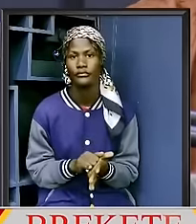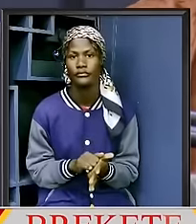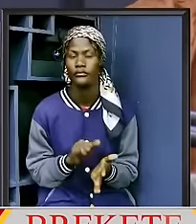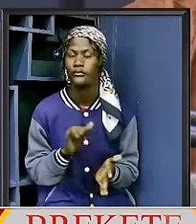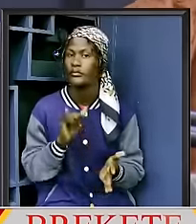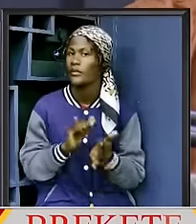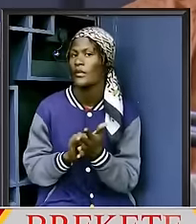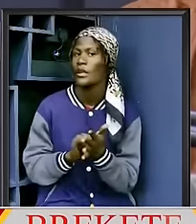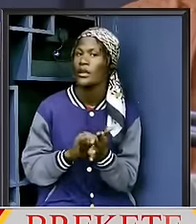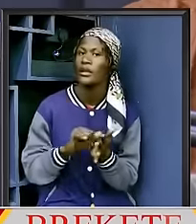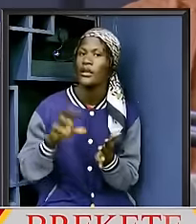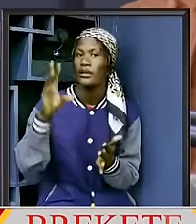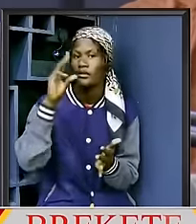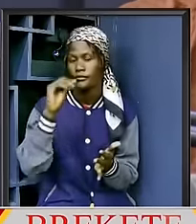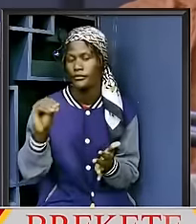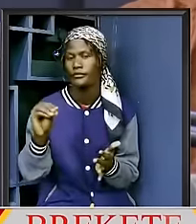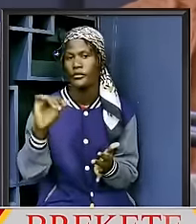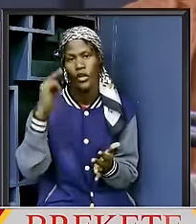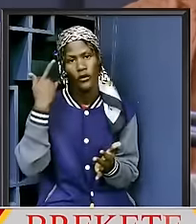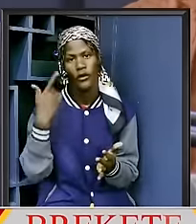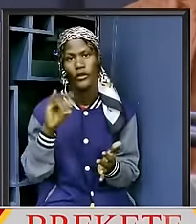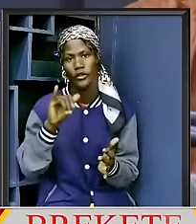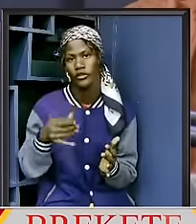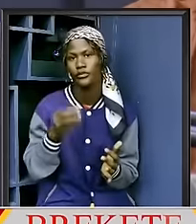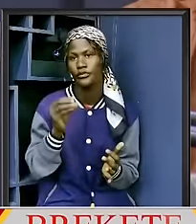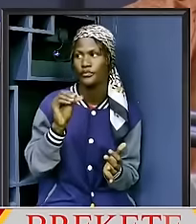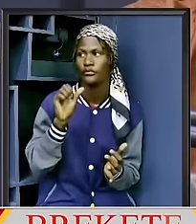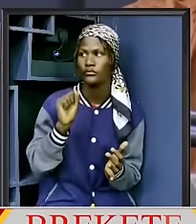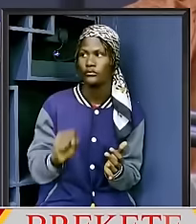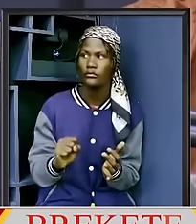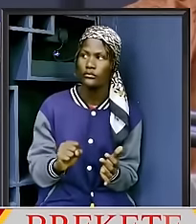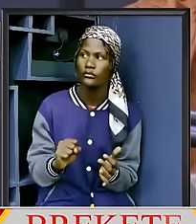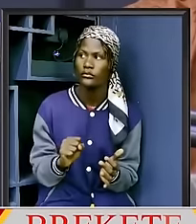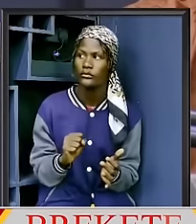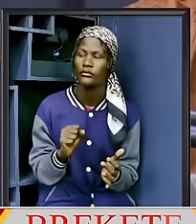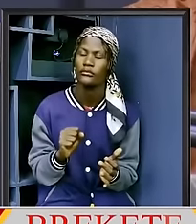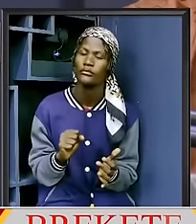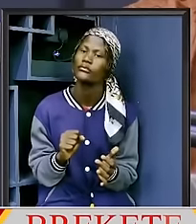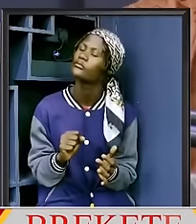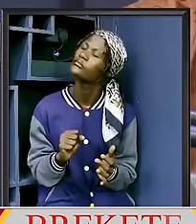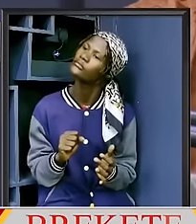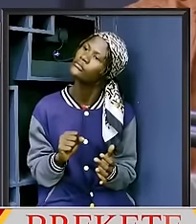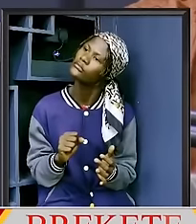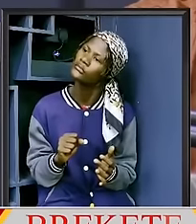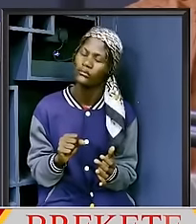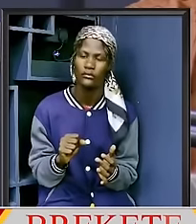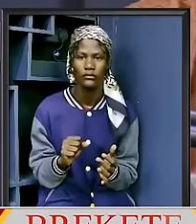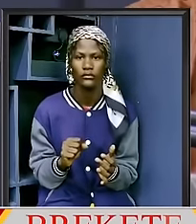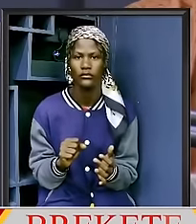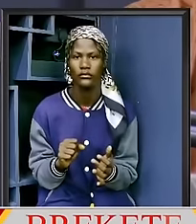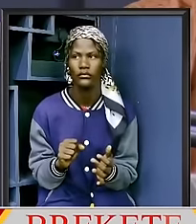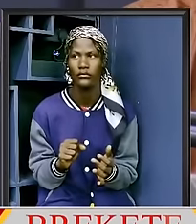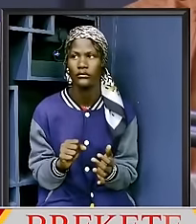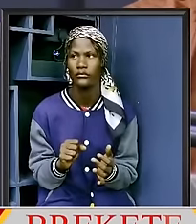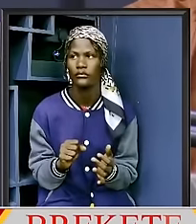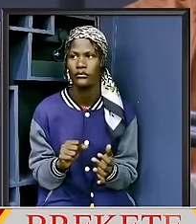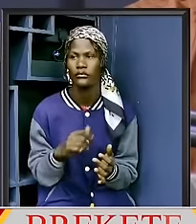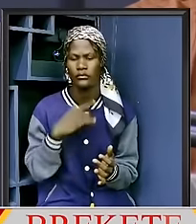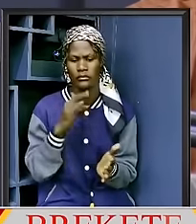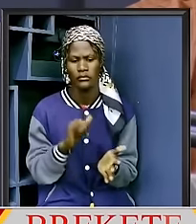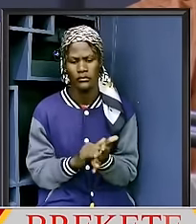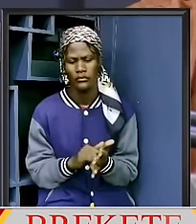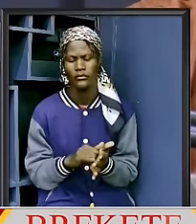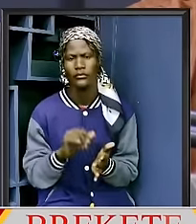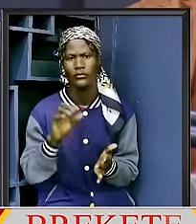from Jos. Yes. Mm. I said, me as a staff, if anything happened, as a chairman, he said he has 18 years experience in